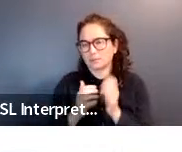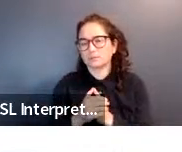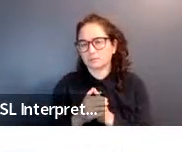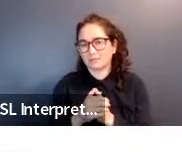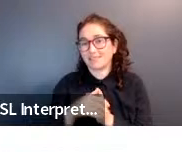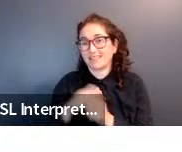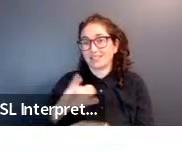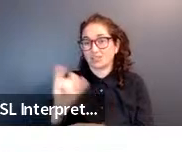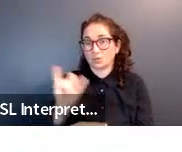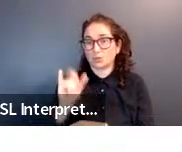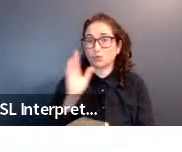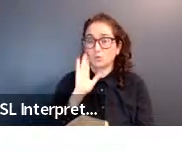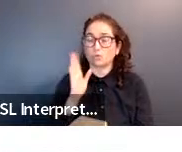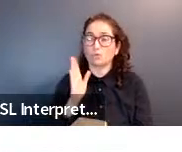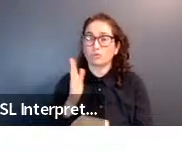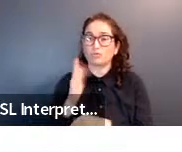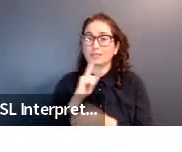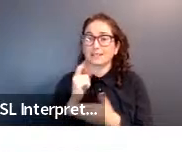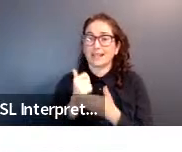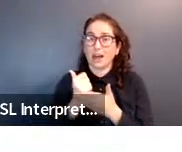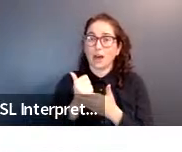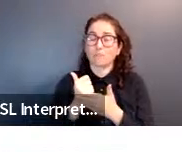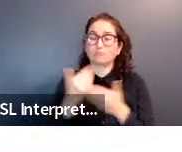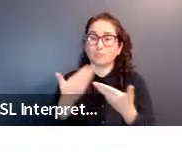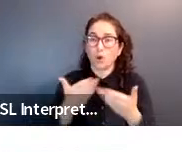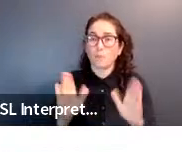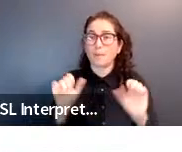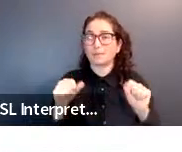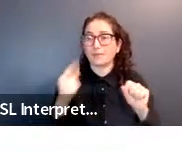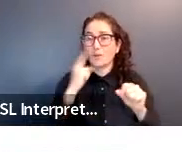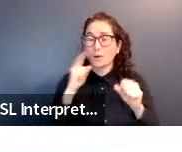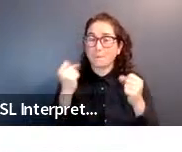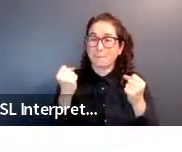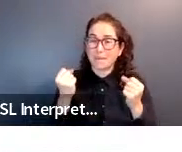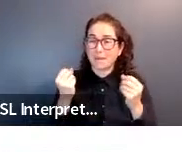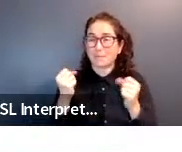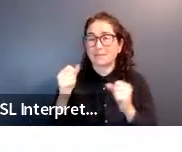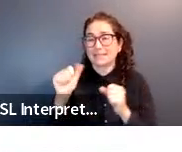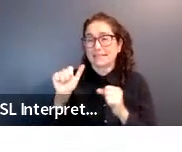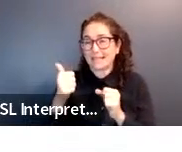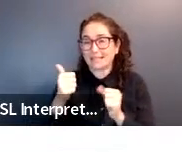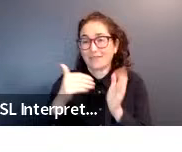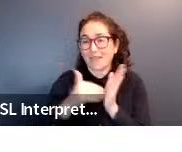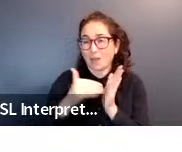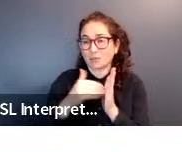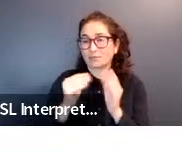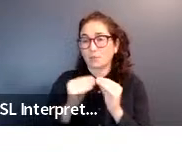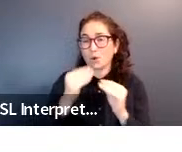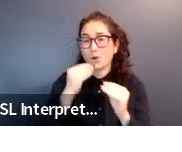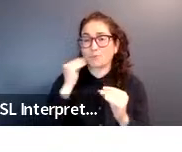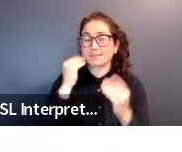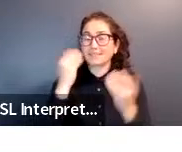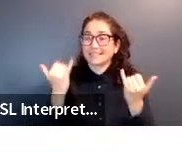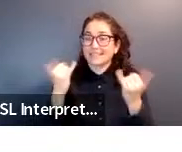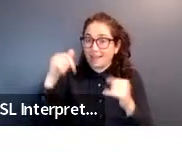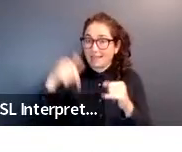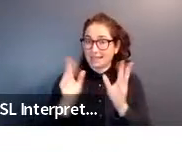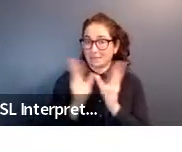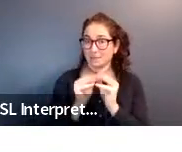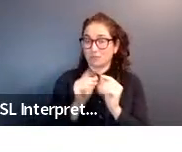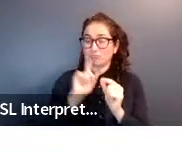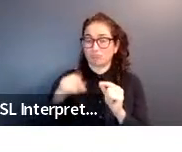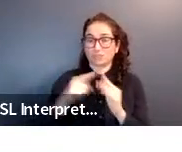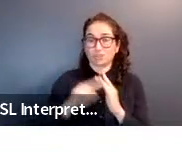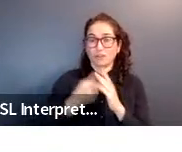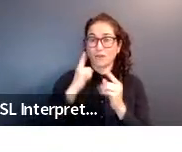would unlock the potential for tens of thousands of more homes. Tonight's gathering is just the start of